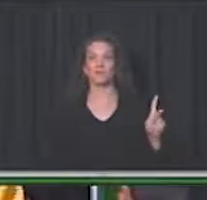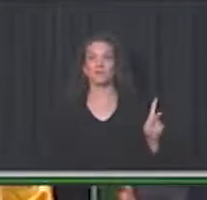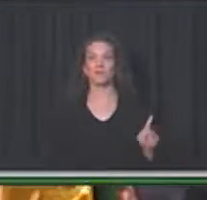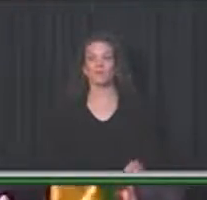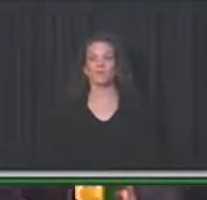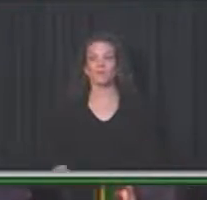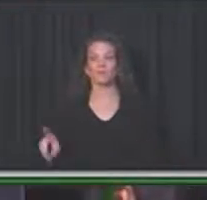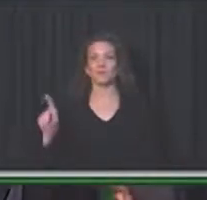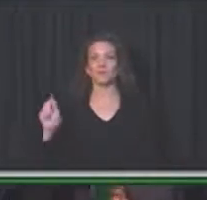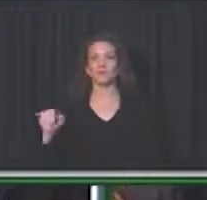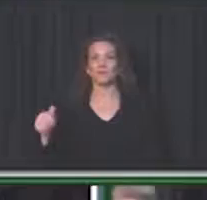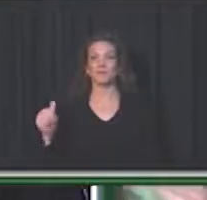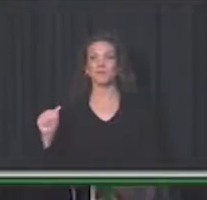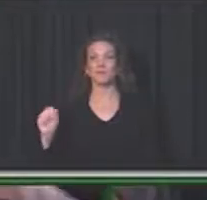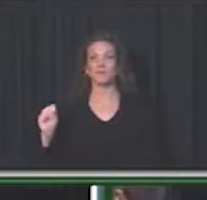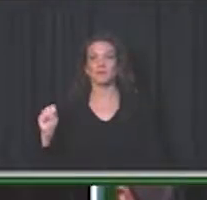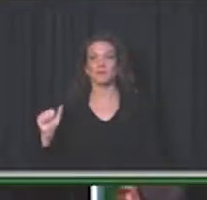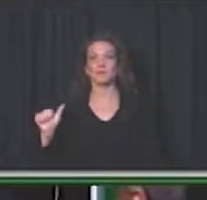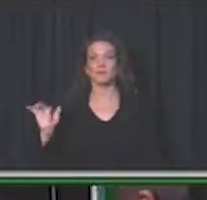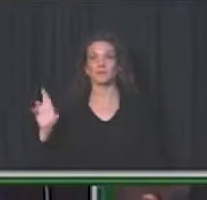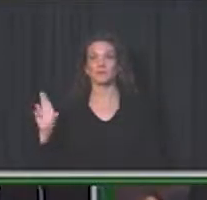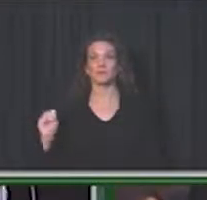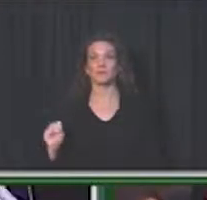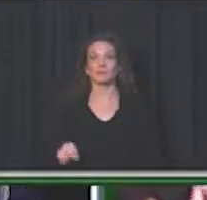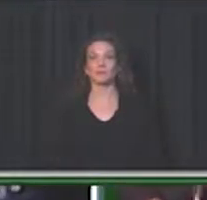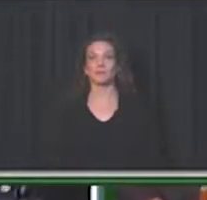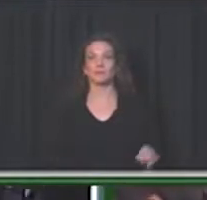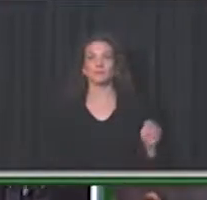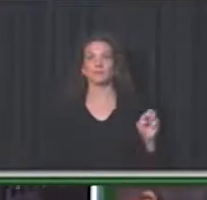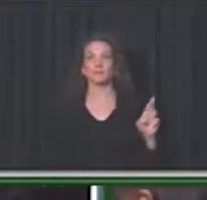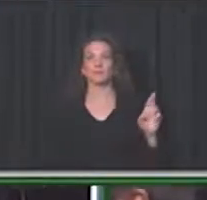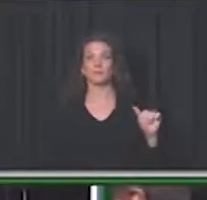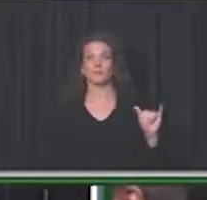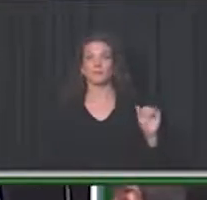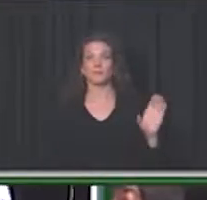Daisha Cyrus. Maricela Cortez.